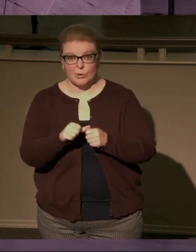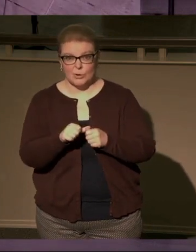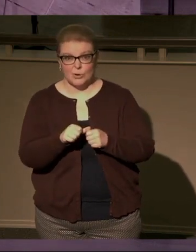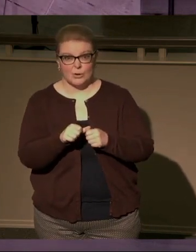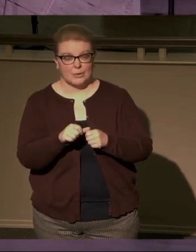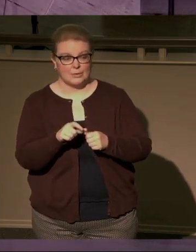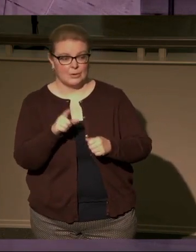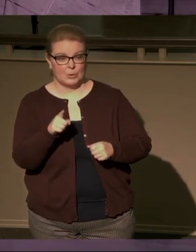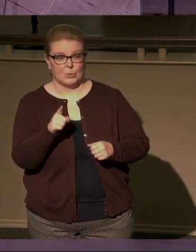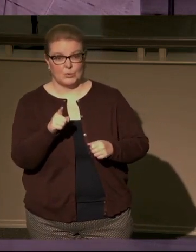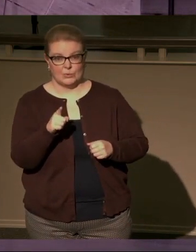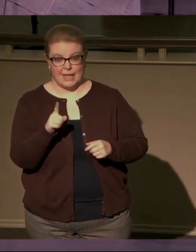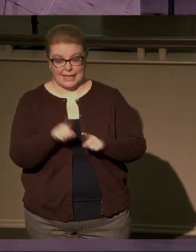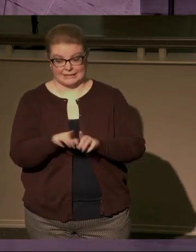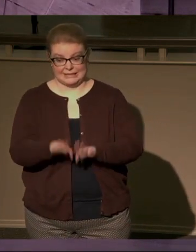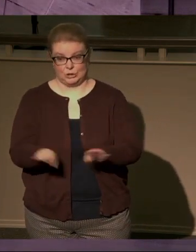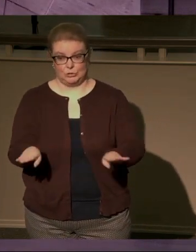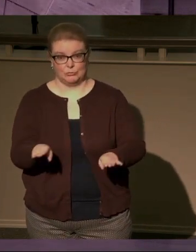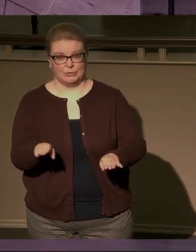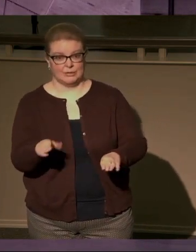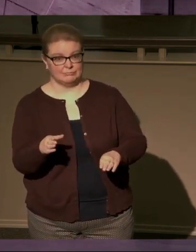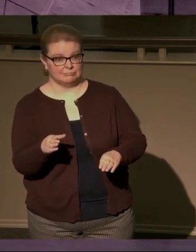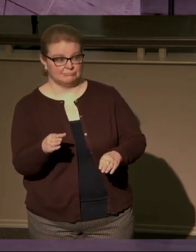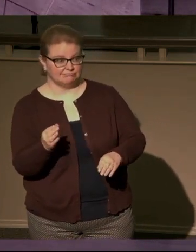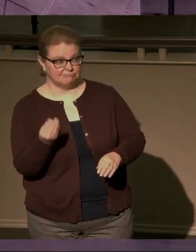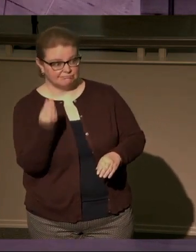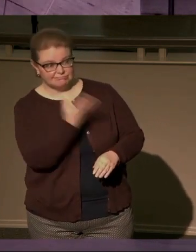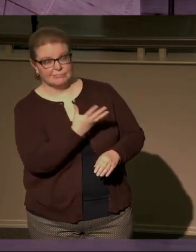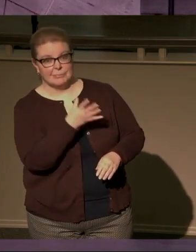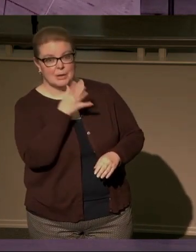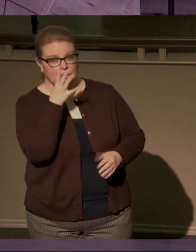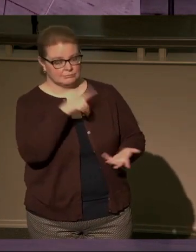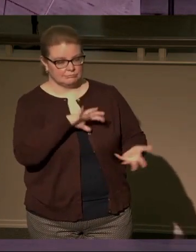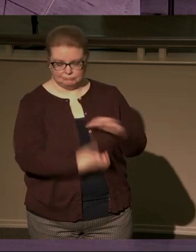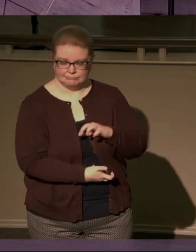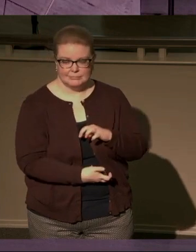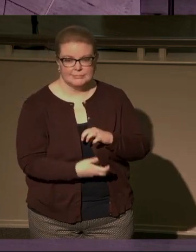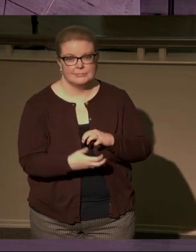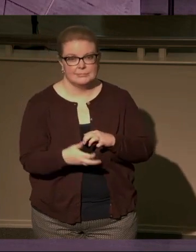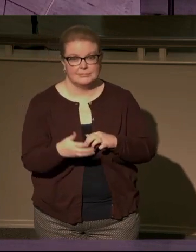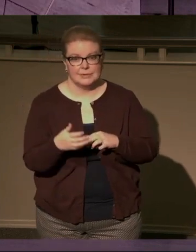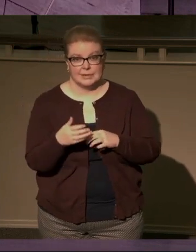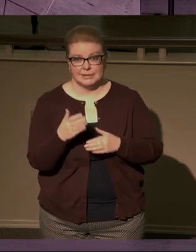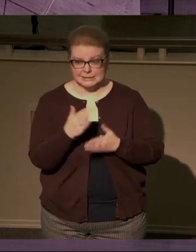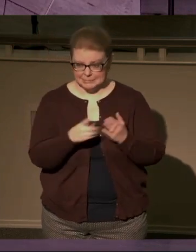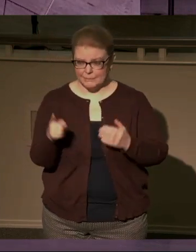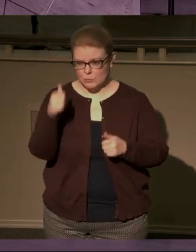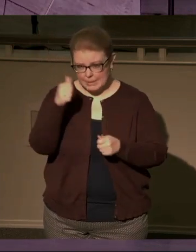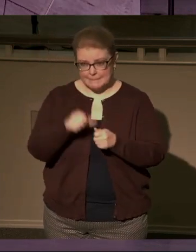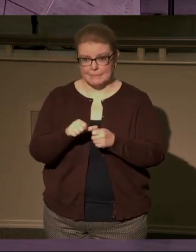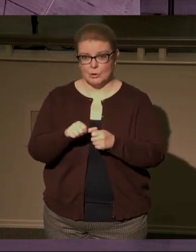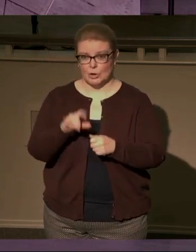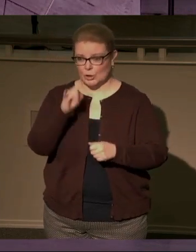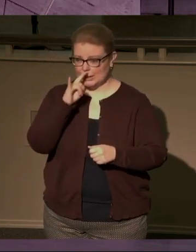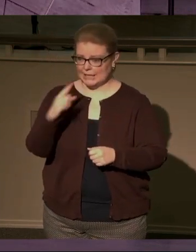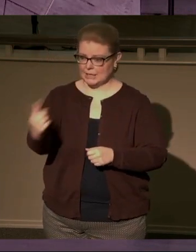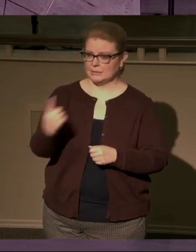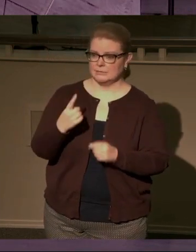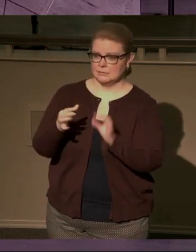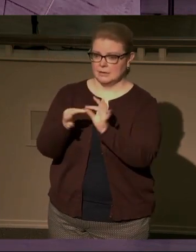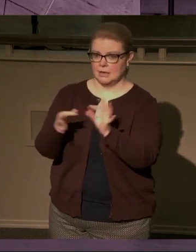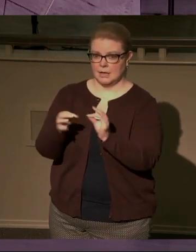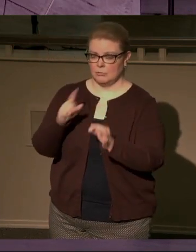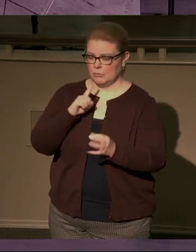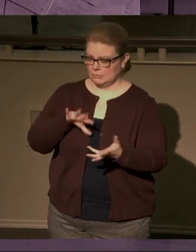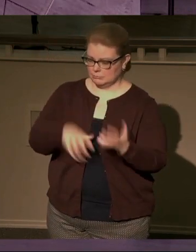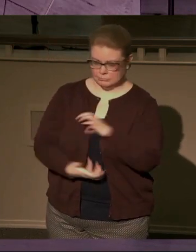parents. And some of you remember when your kids told you that nuclear bomb type thing and ruined